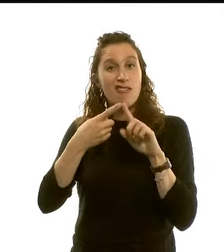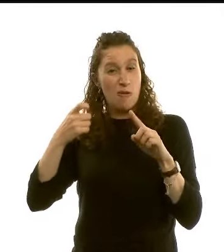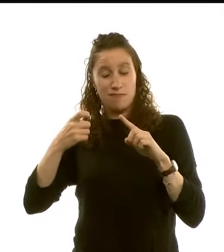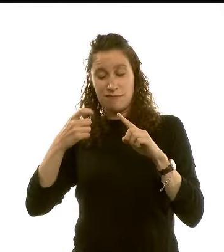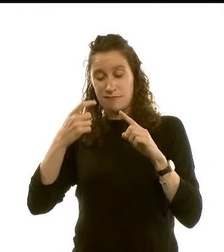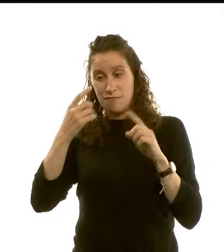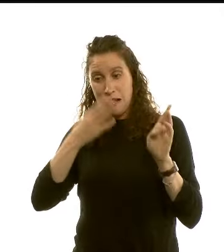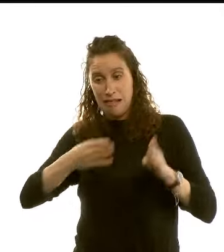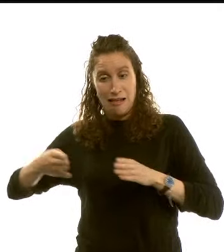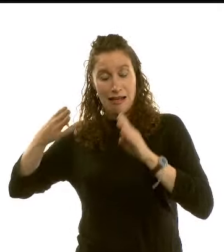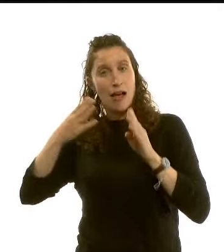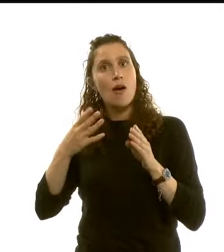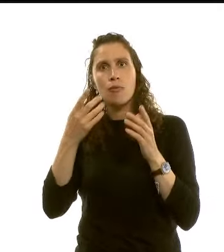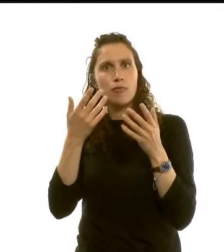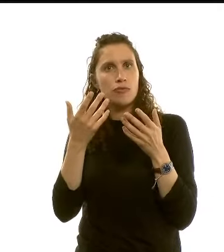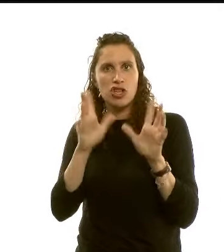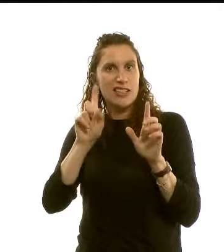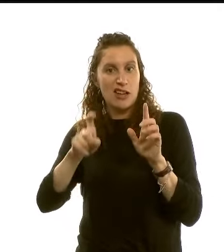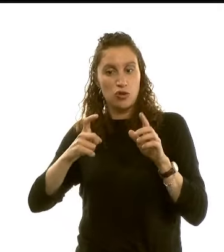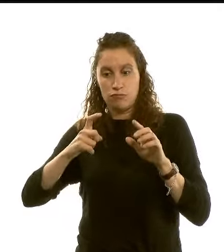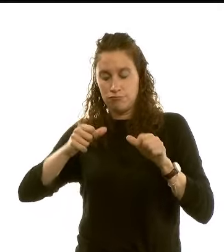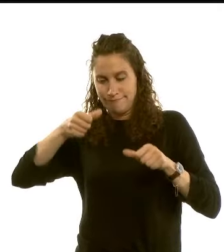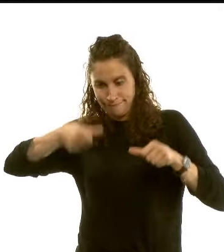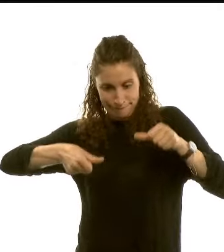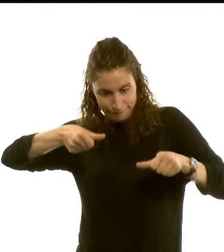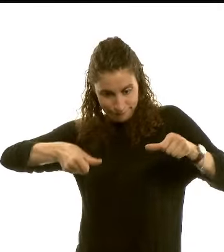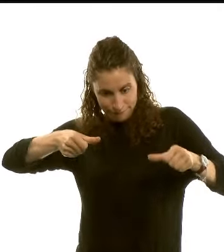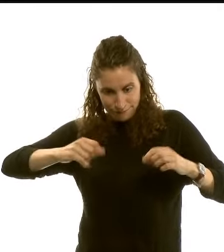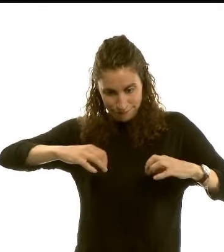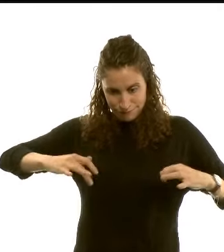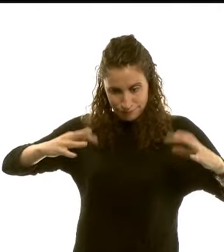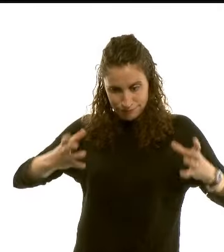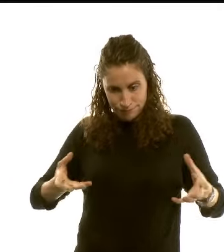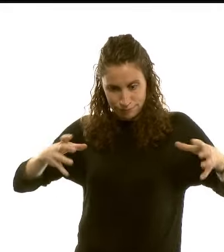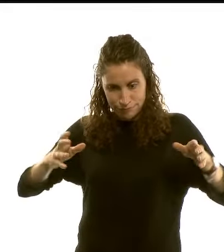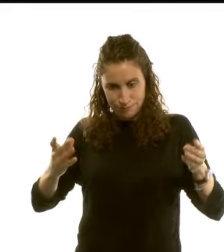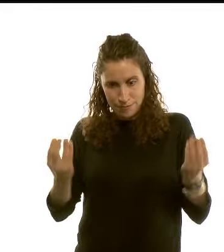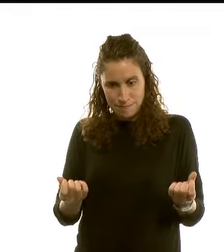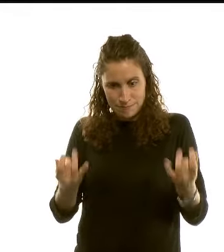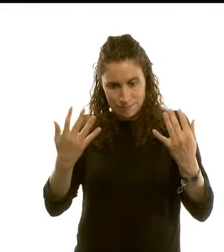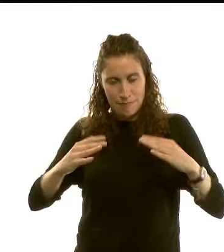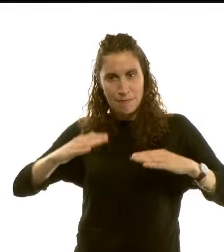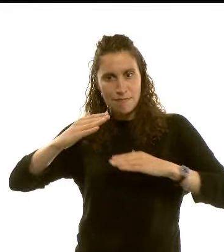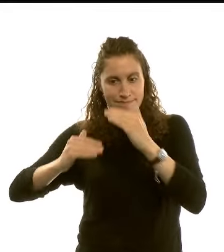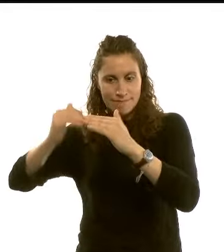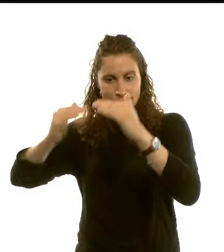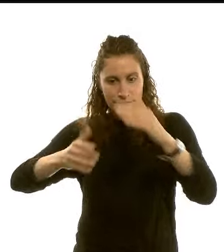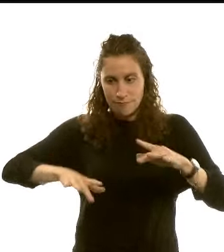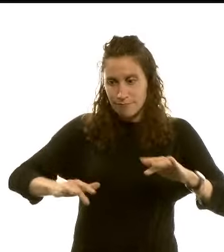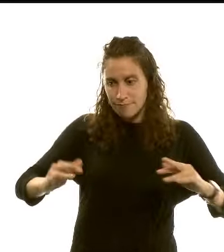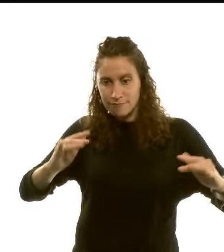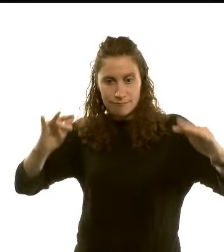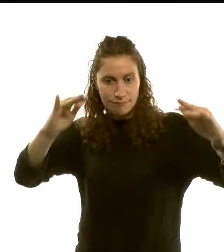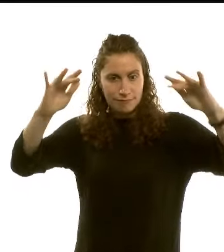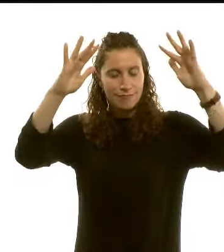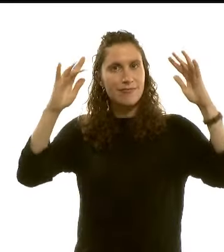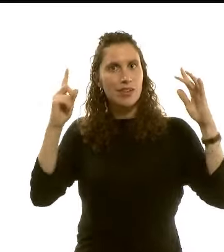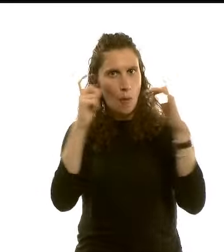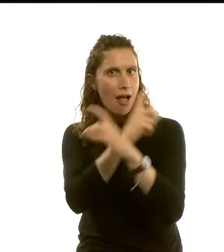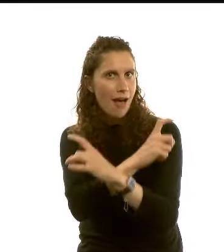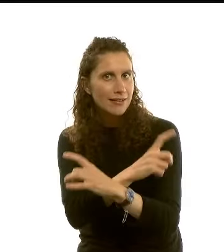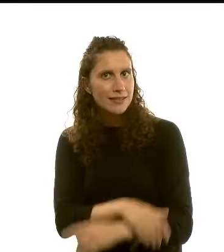to start putting down one brick and go from there, and brick by brick, we ended up with something that's incredibly complex.